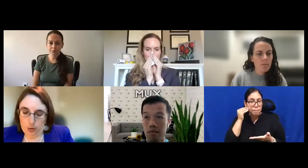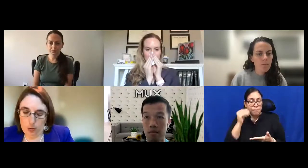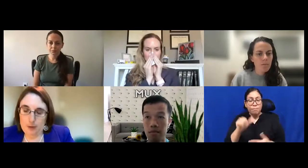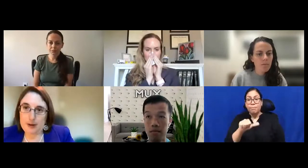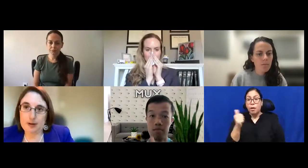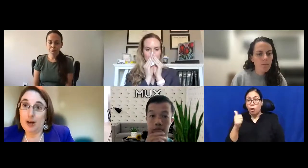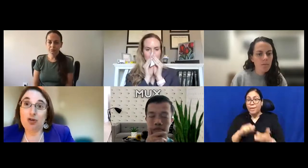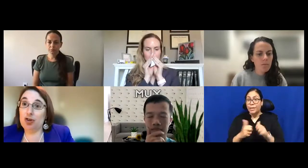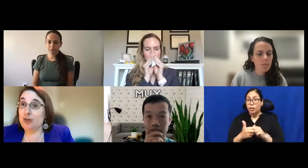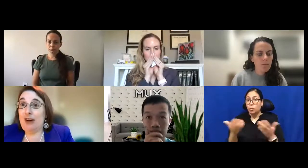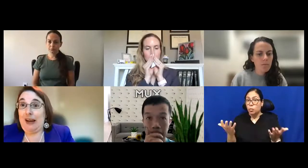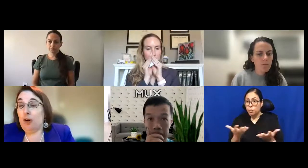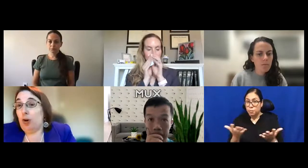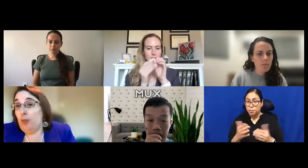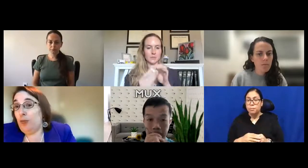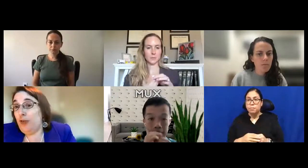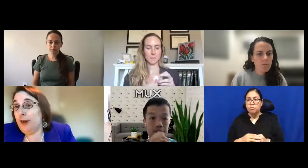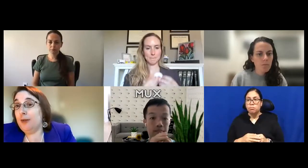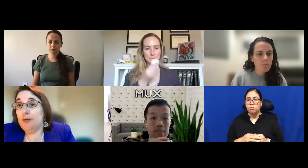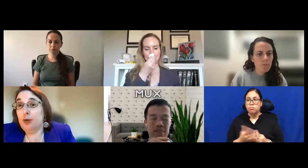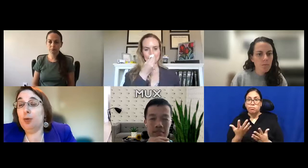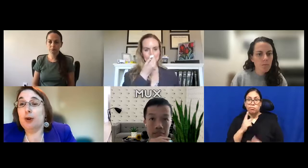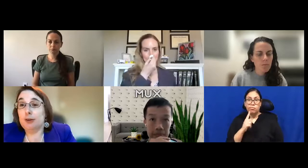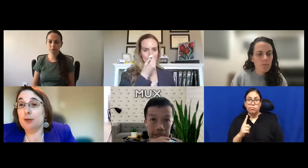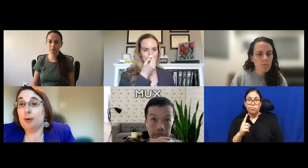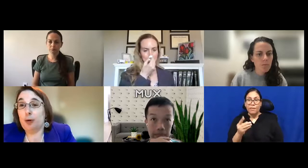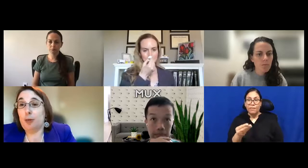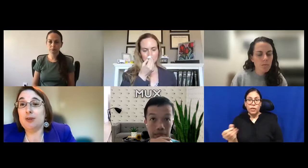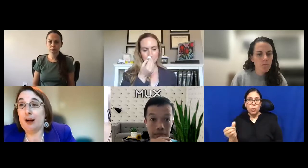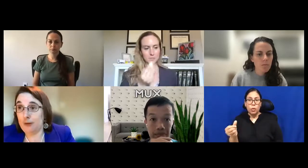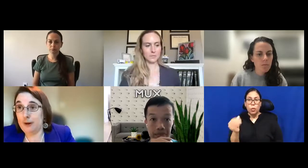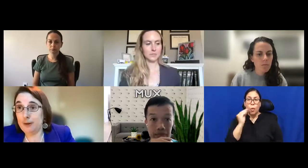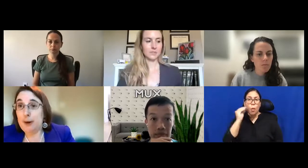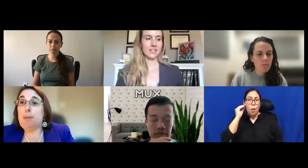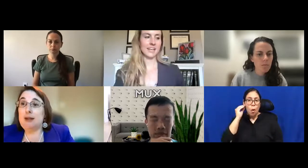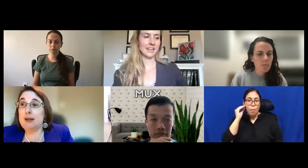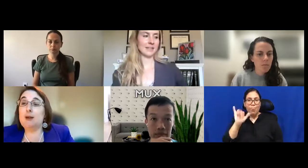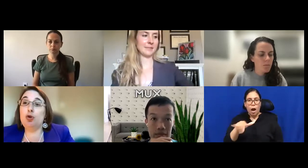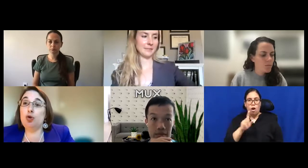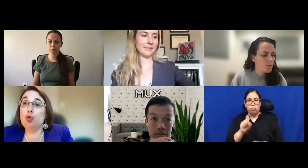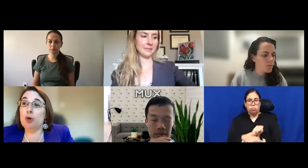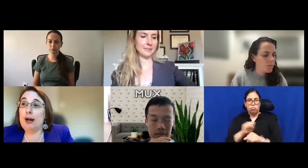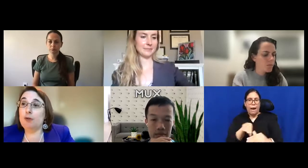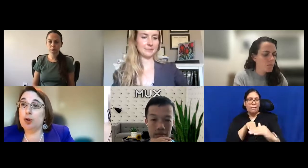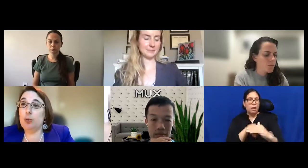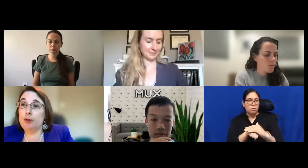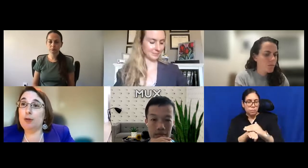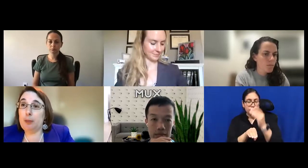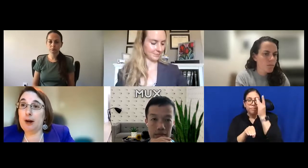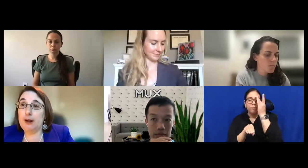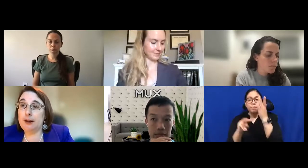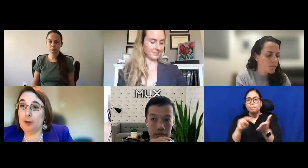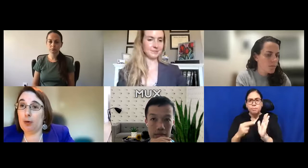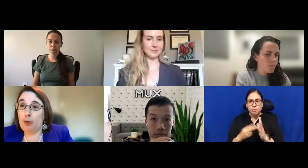a home is just the fact that very few accessible homes out there, meaning you will have to go